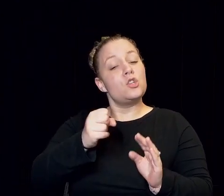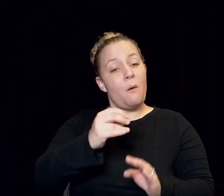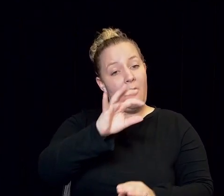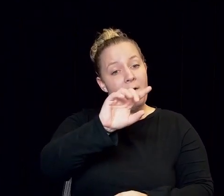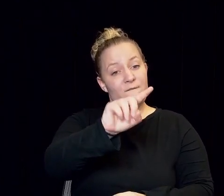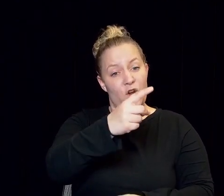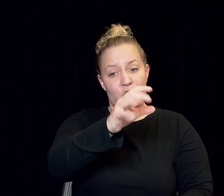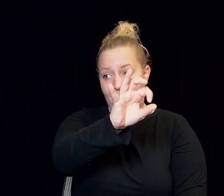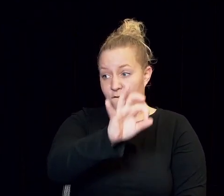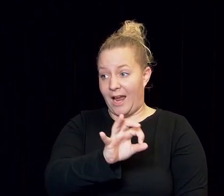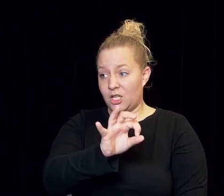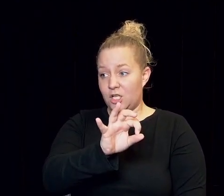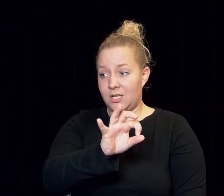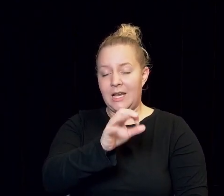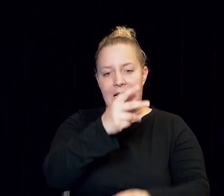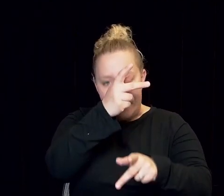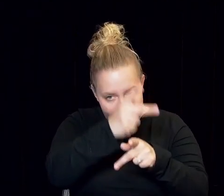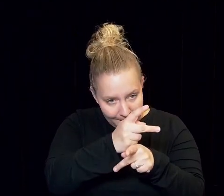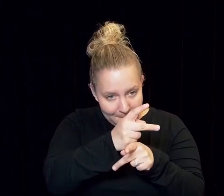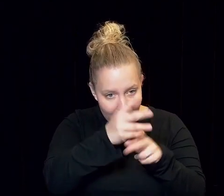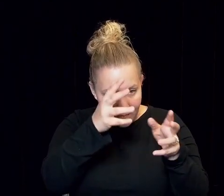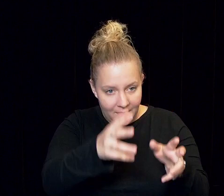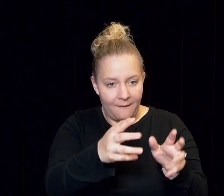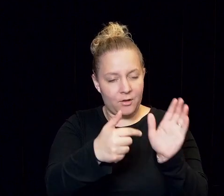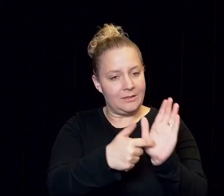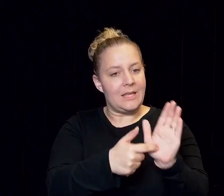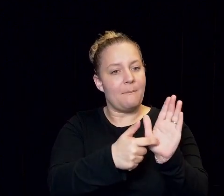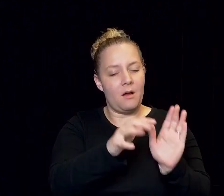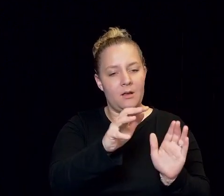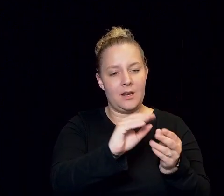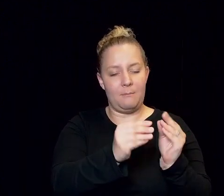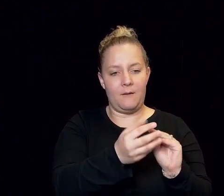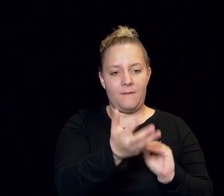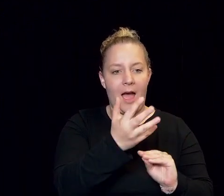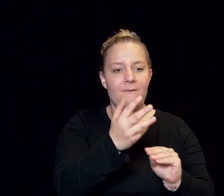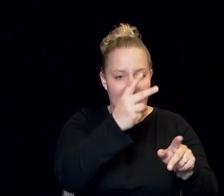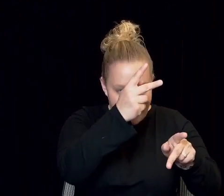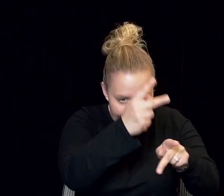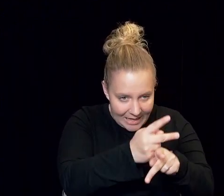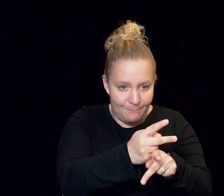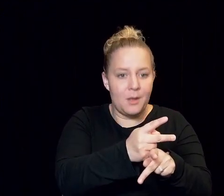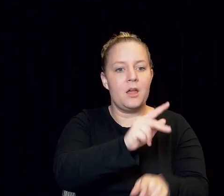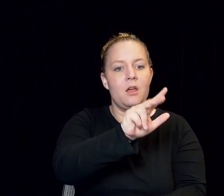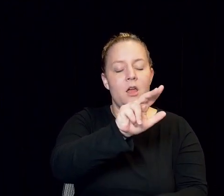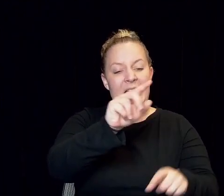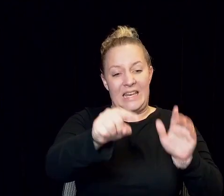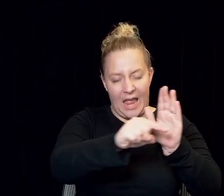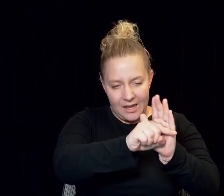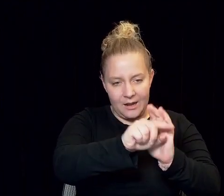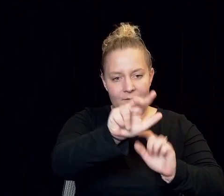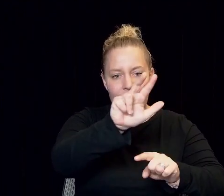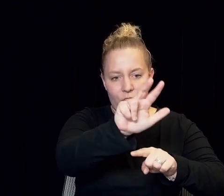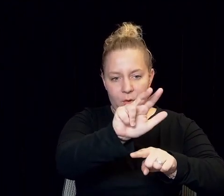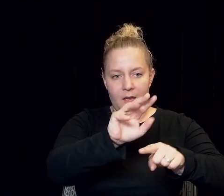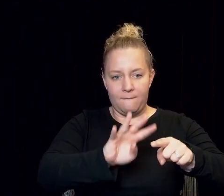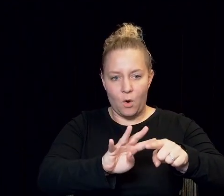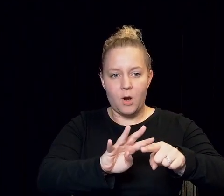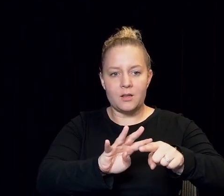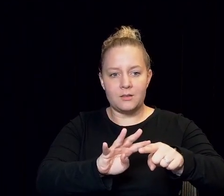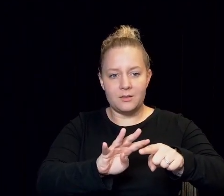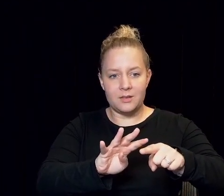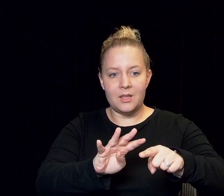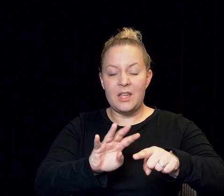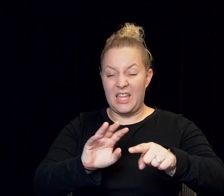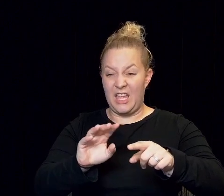5, I'm going to keep -3 over 4. I'm going to change the division to multiplication. And then I'm going to